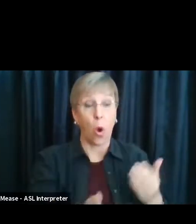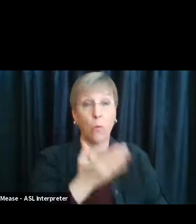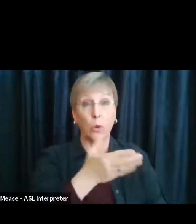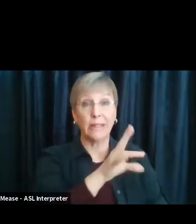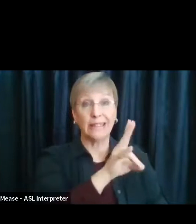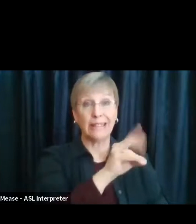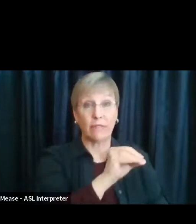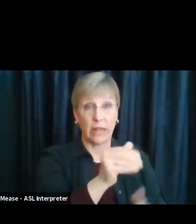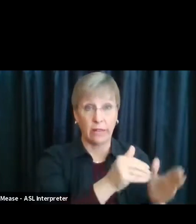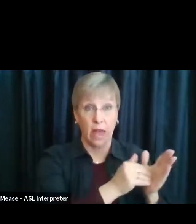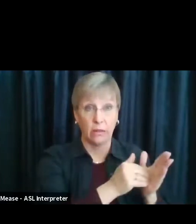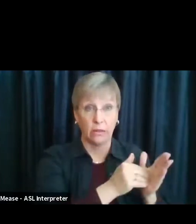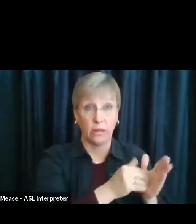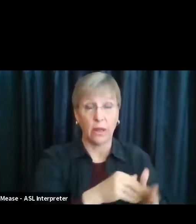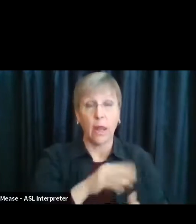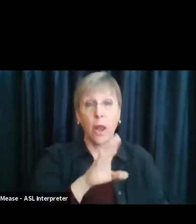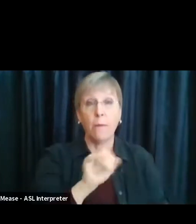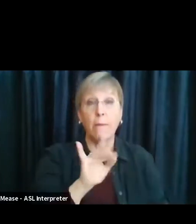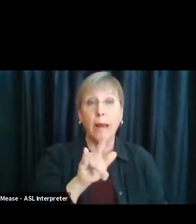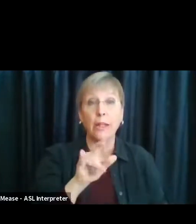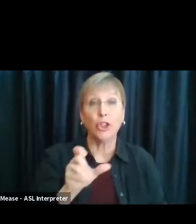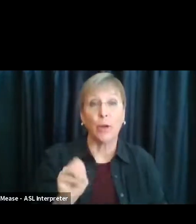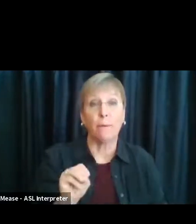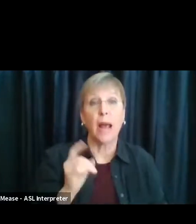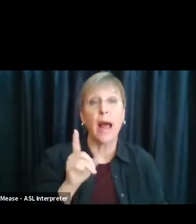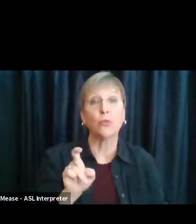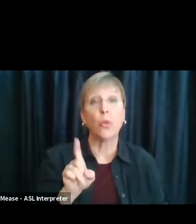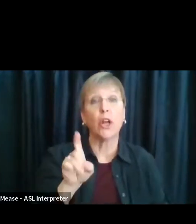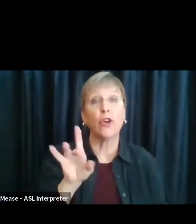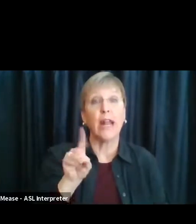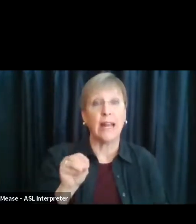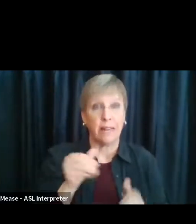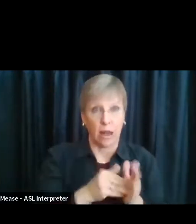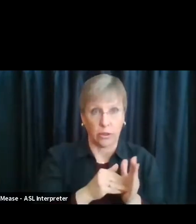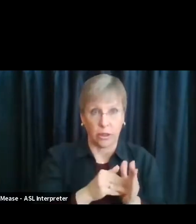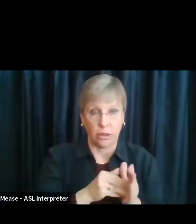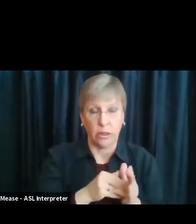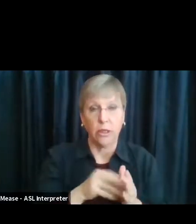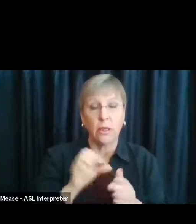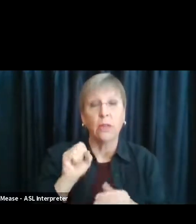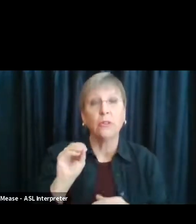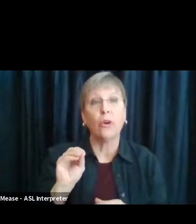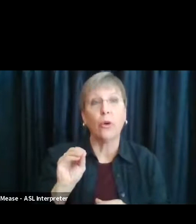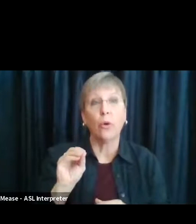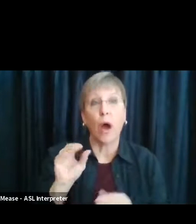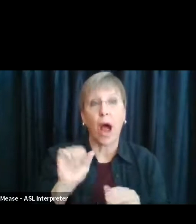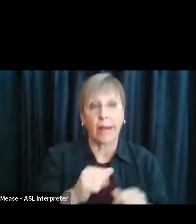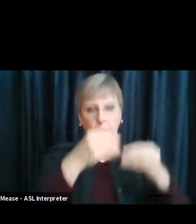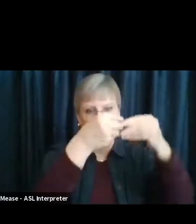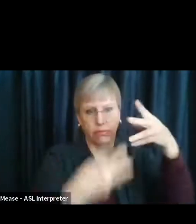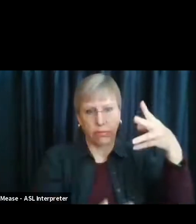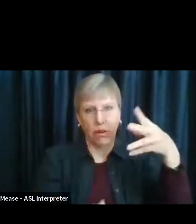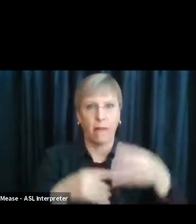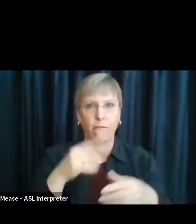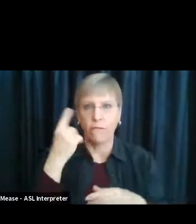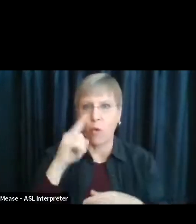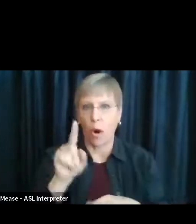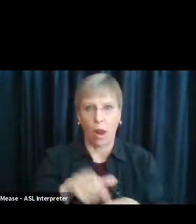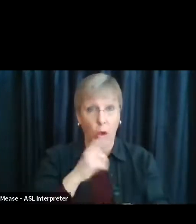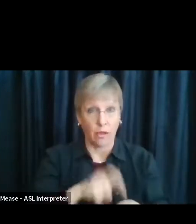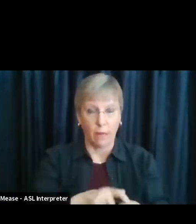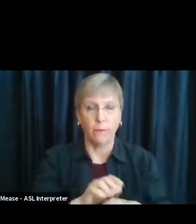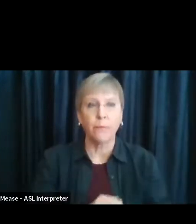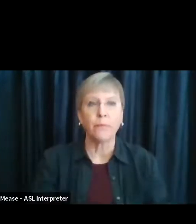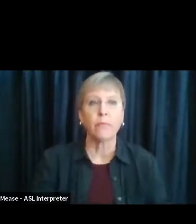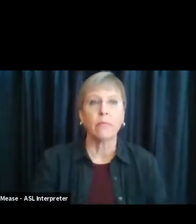70,000. Belgium has 180,000. And so I can go on like this for a long time.